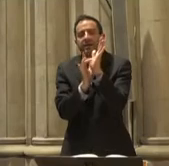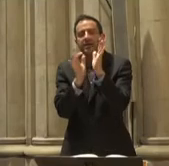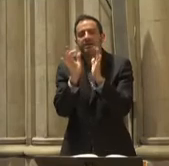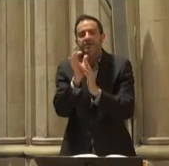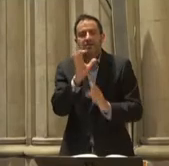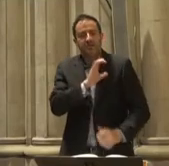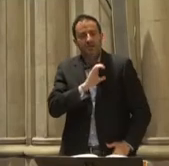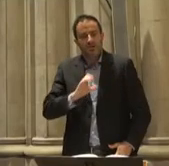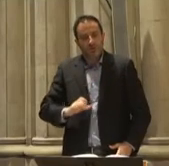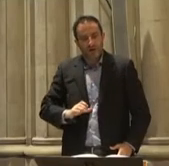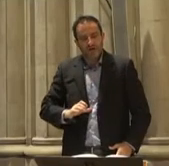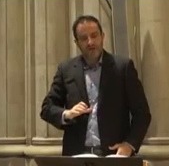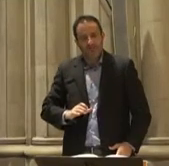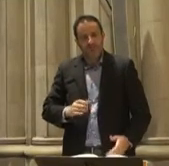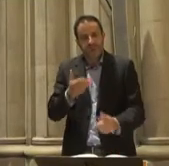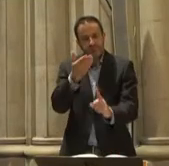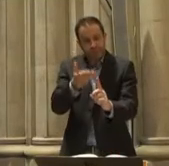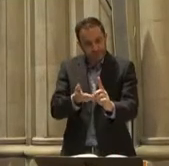is Lord.